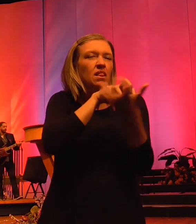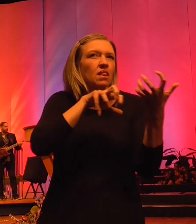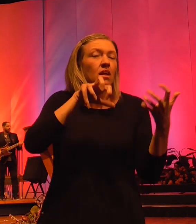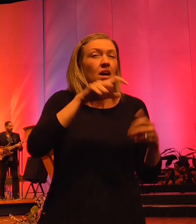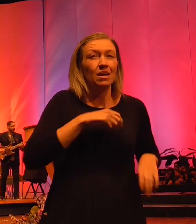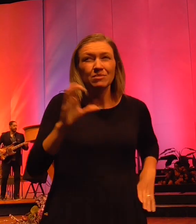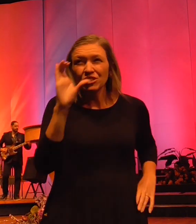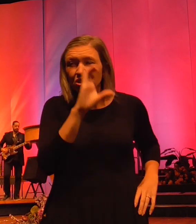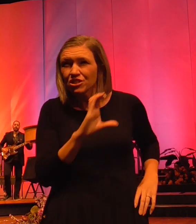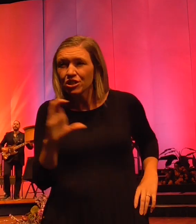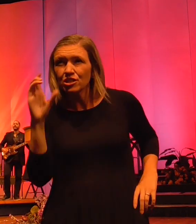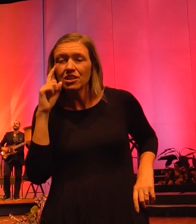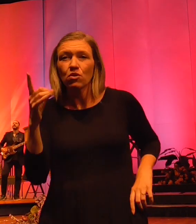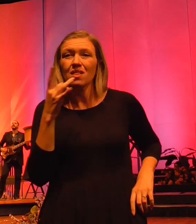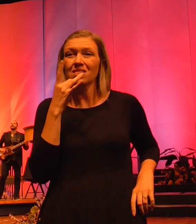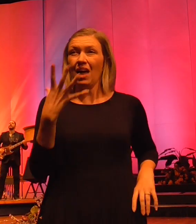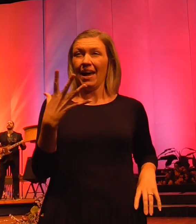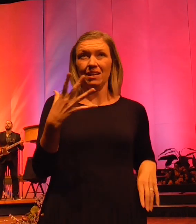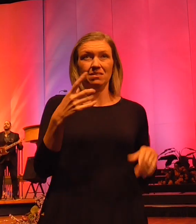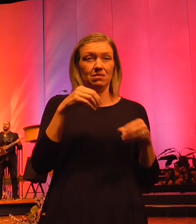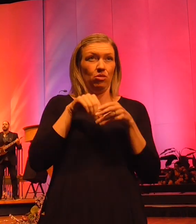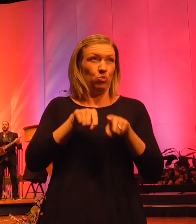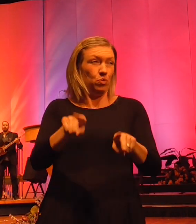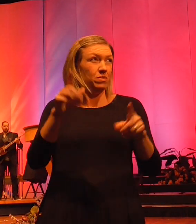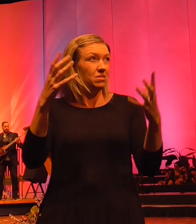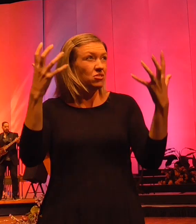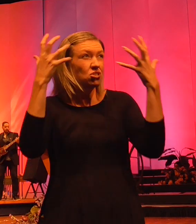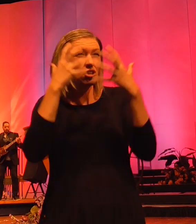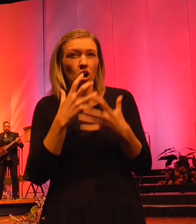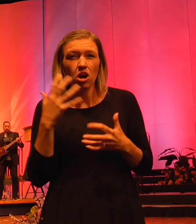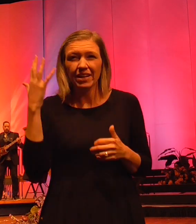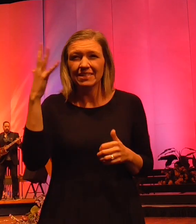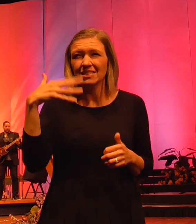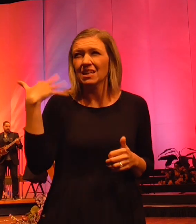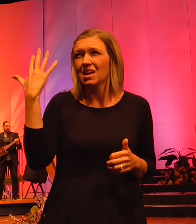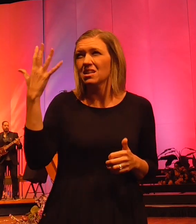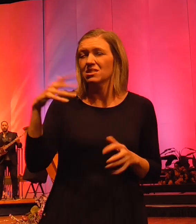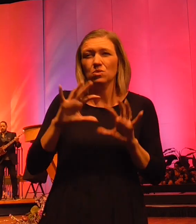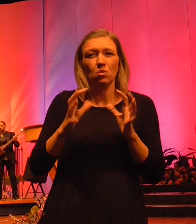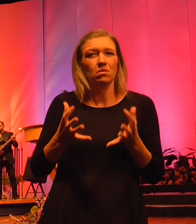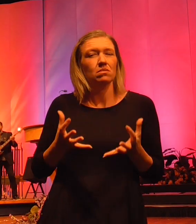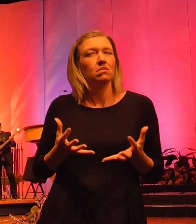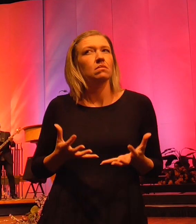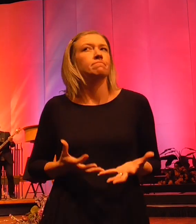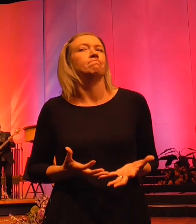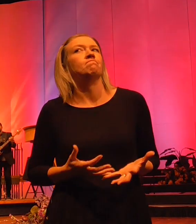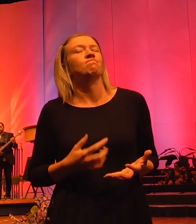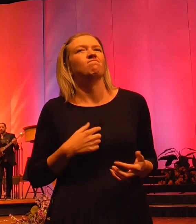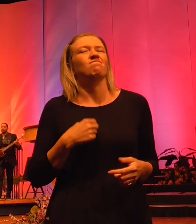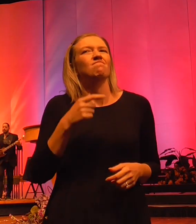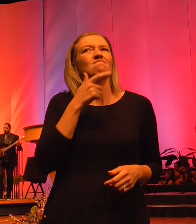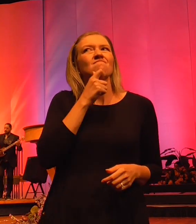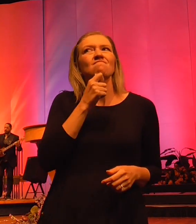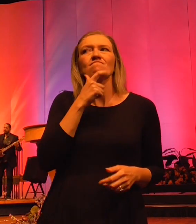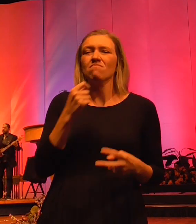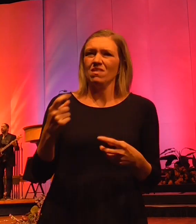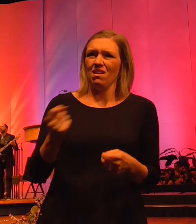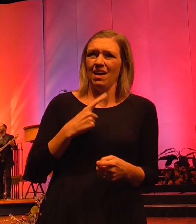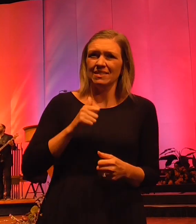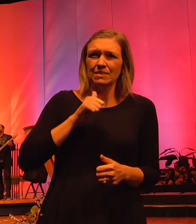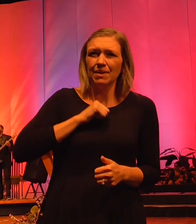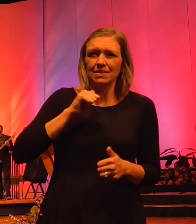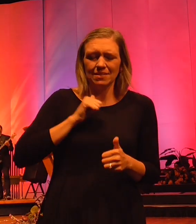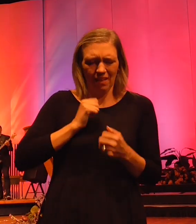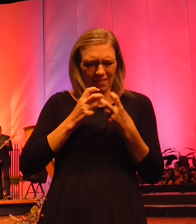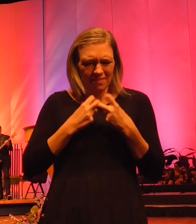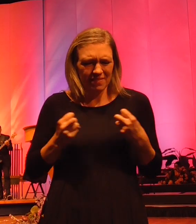searching for light in the darkness of insanity, I ask